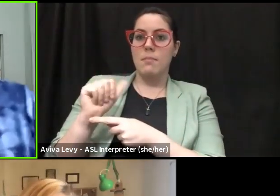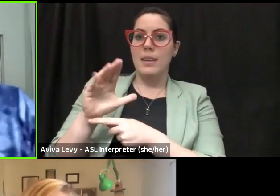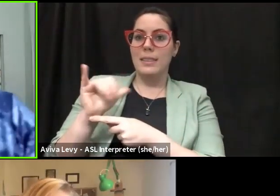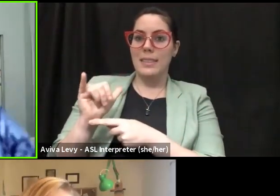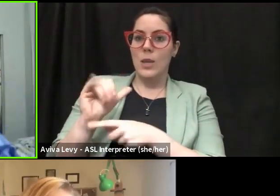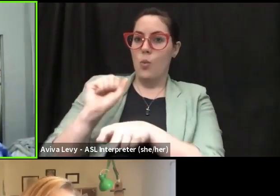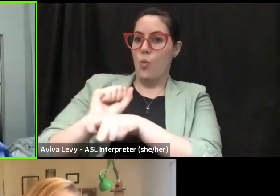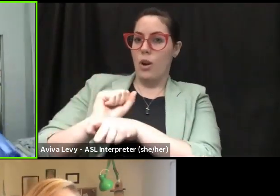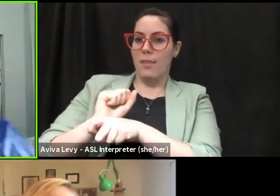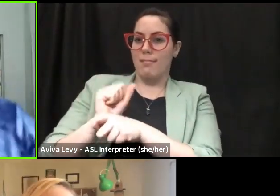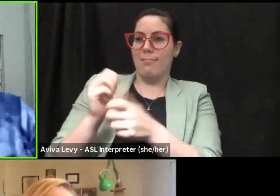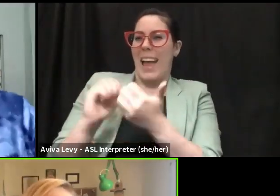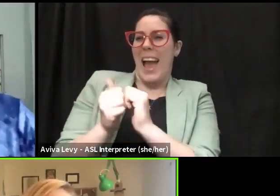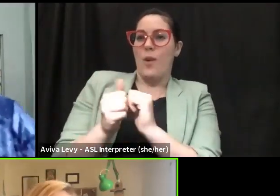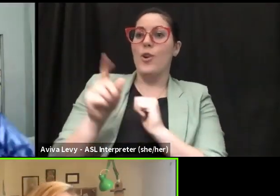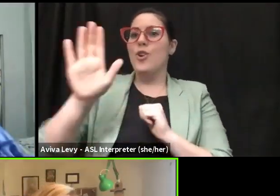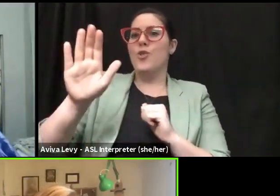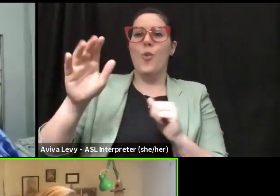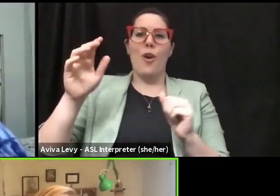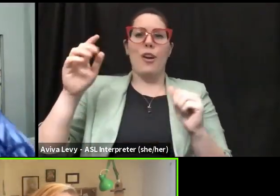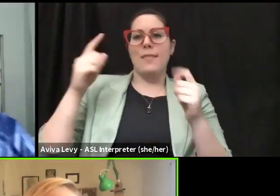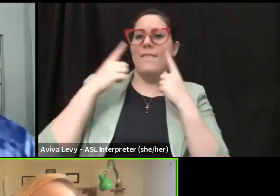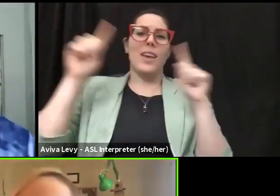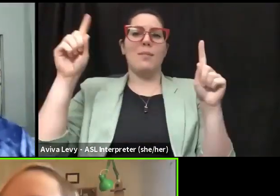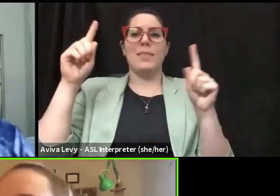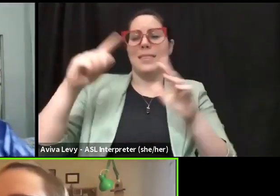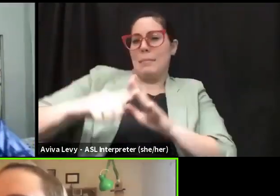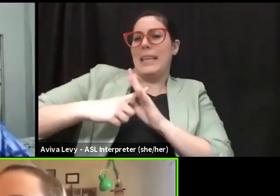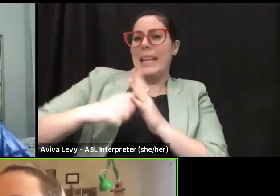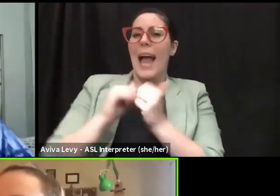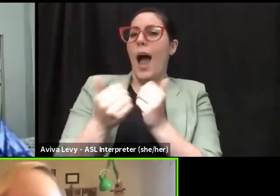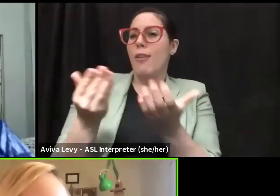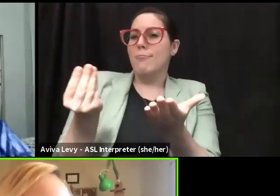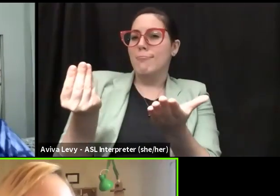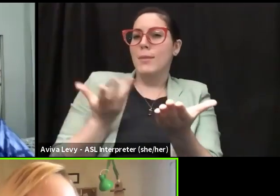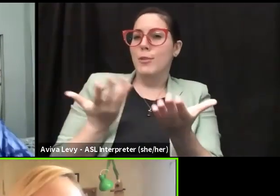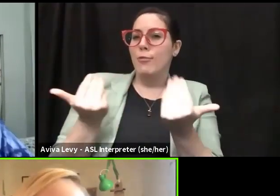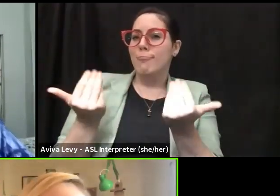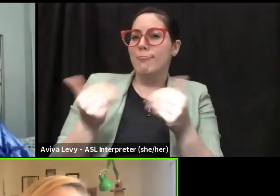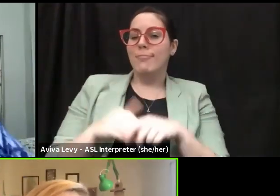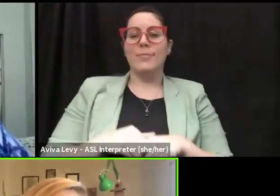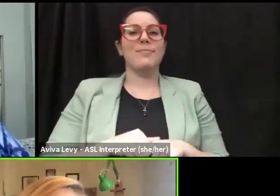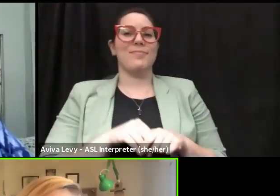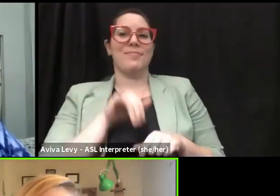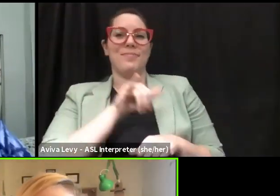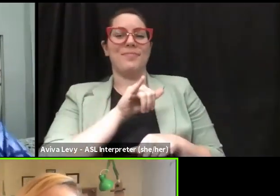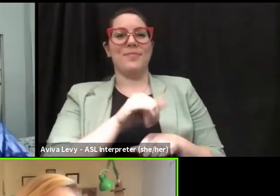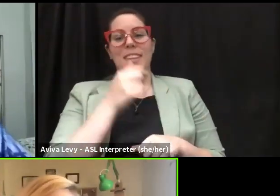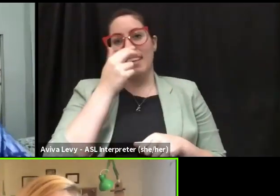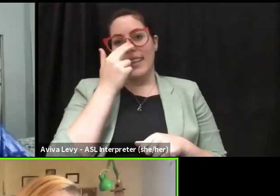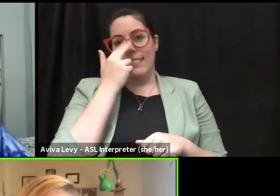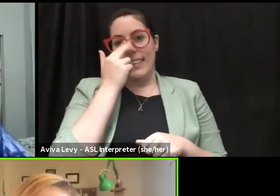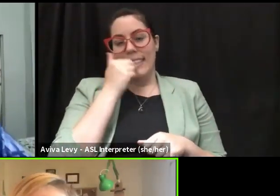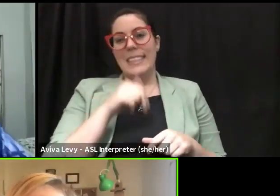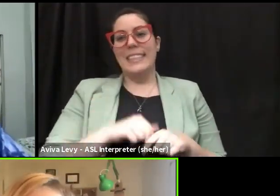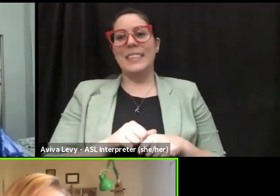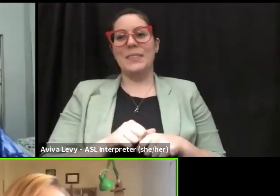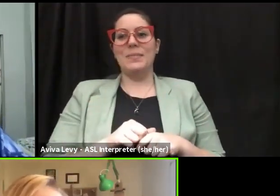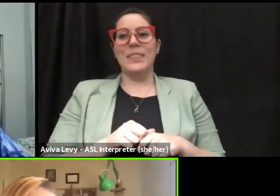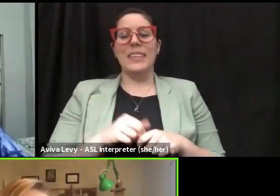What's your superhero origin story? I love that. Spider-Man, Into the